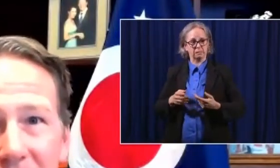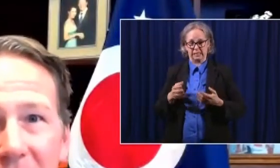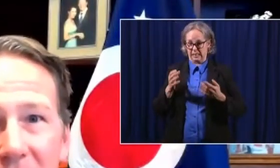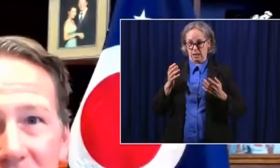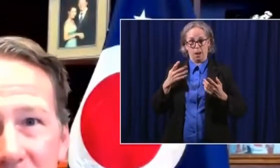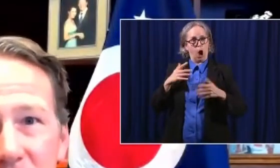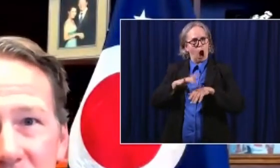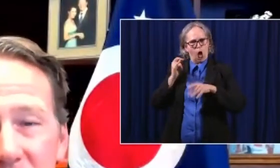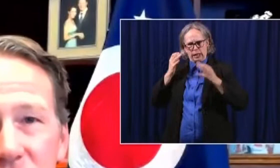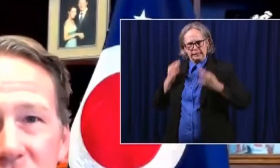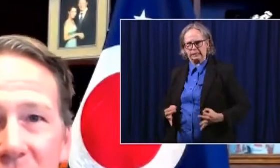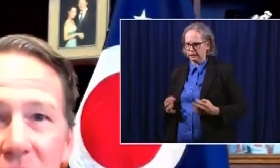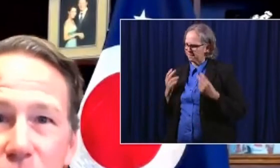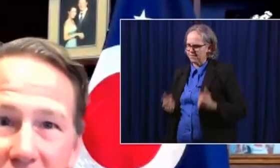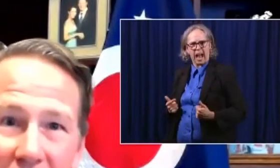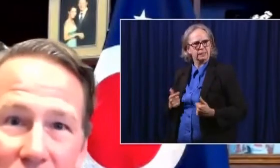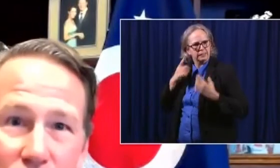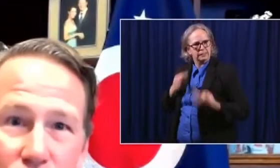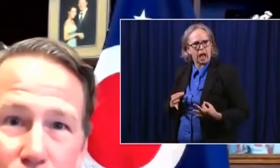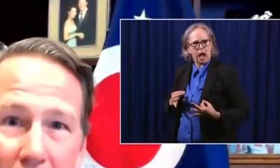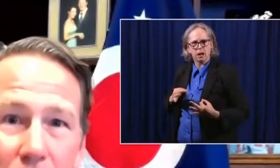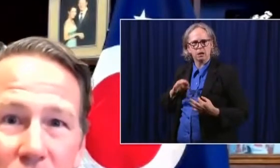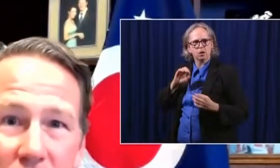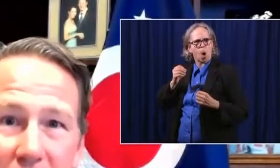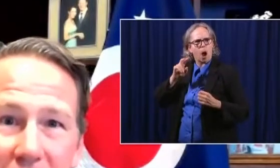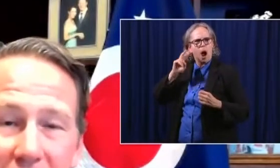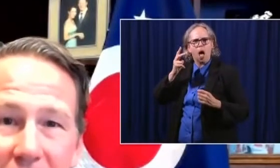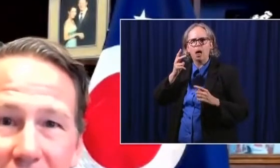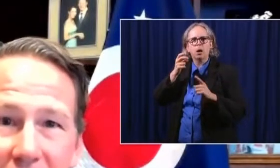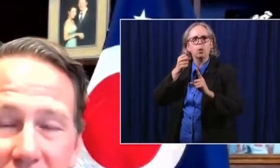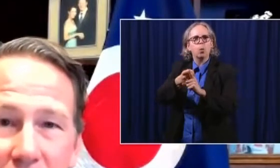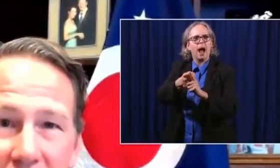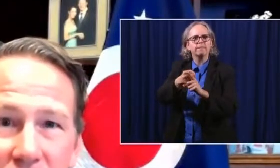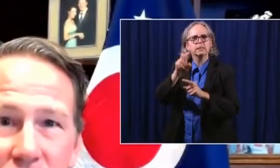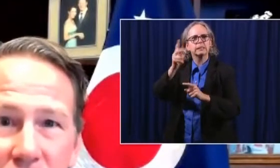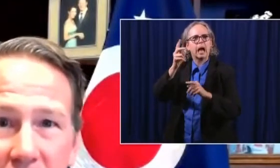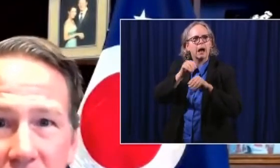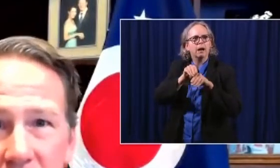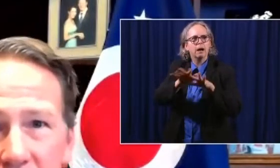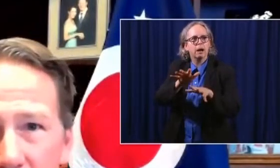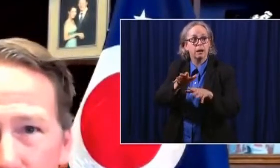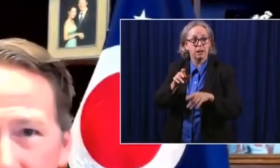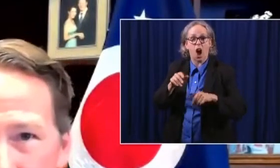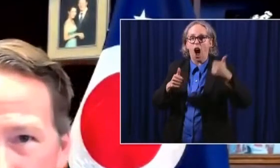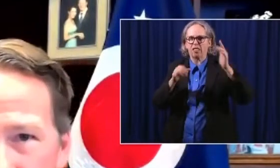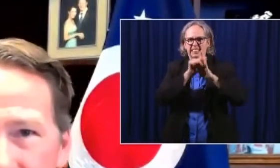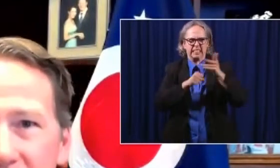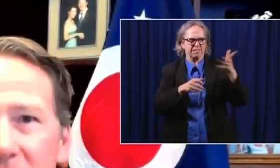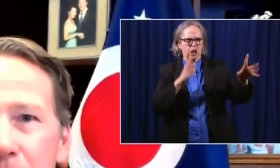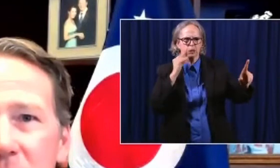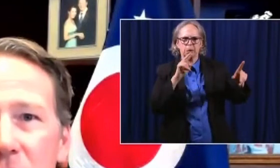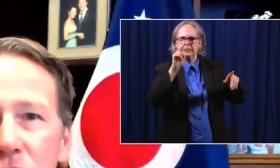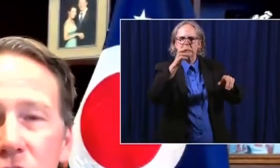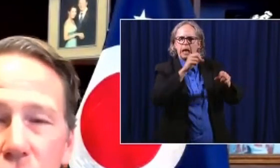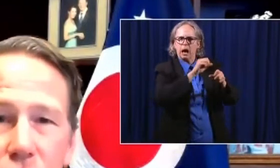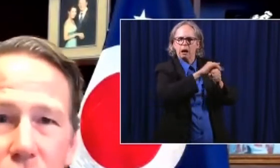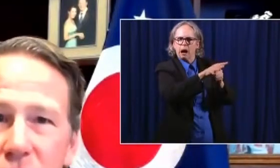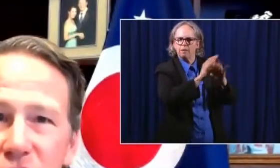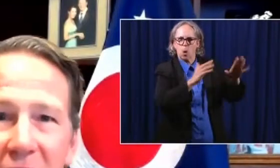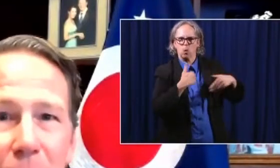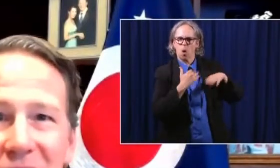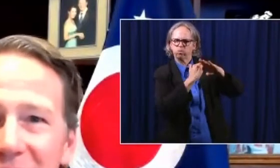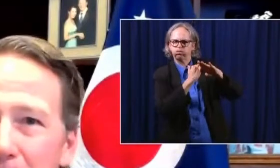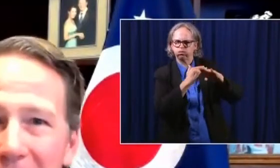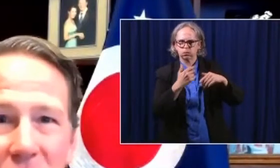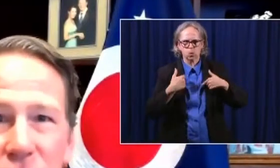spike like they had in some of the southern states. We didn't have huge problems at the beginning like they did in some of the eastern states. We've kept it under control.